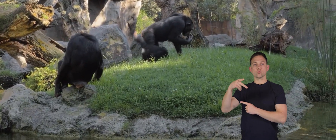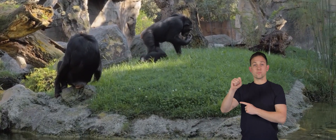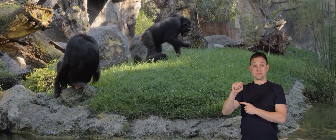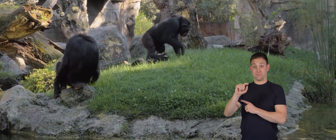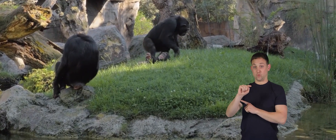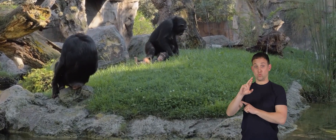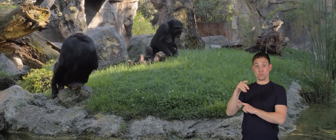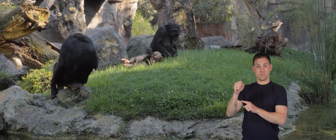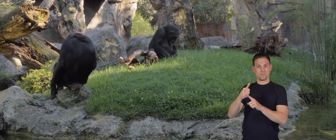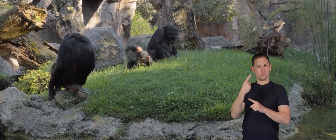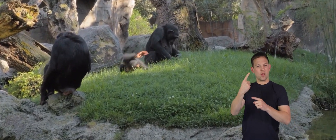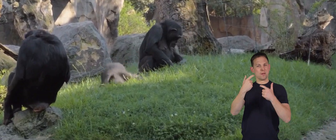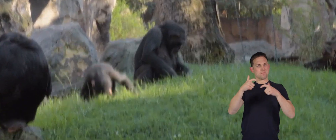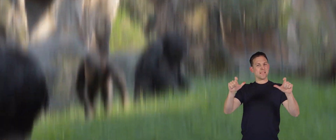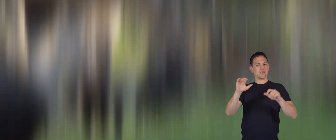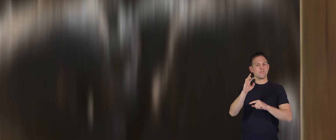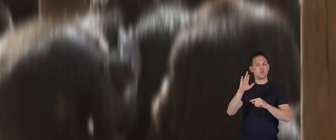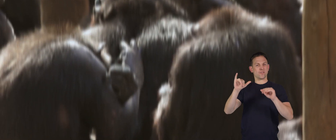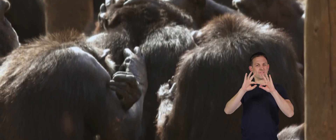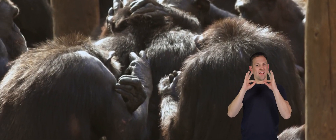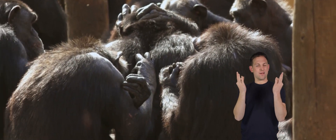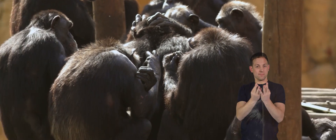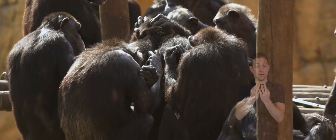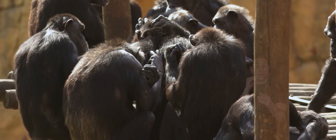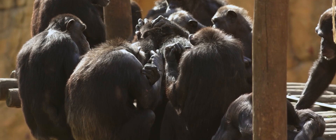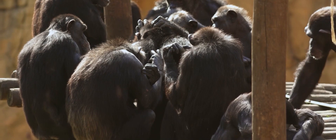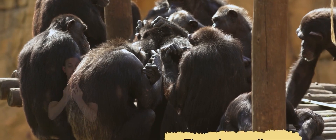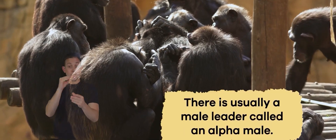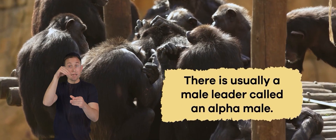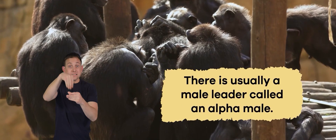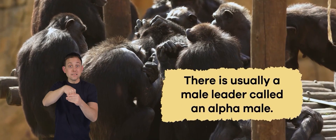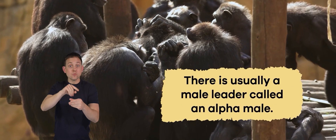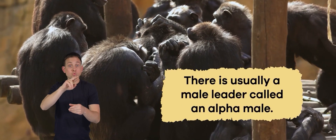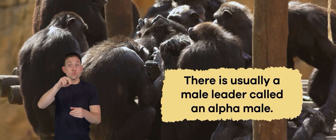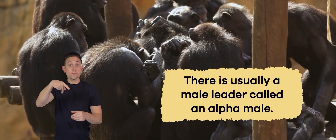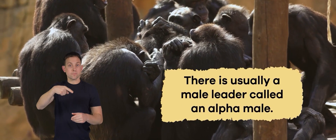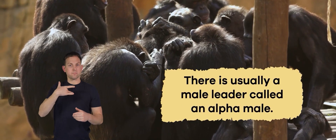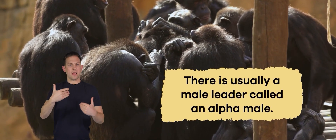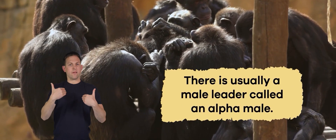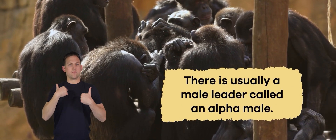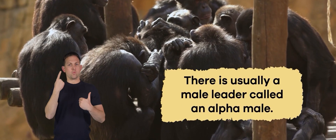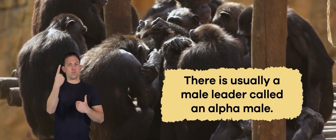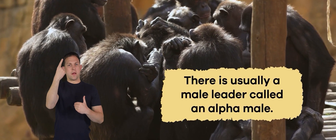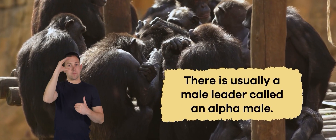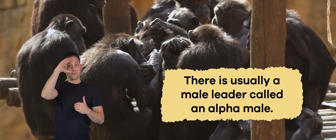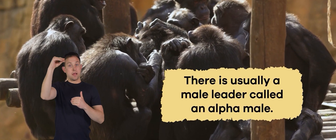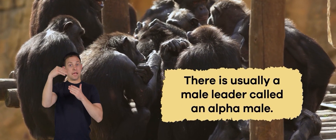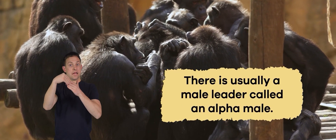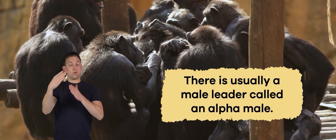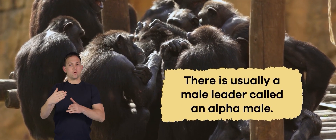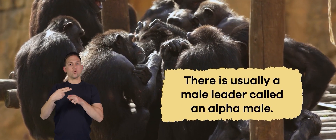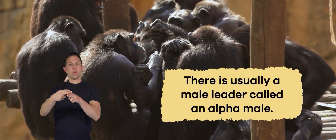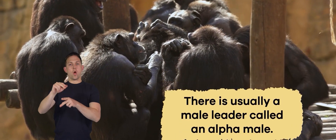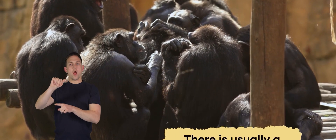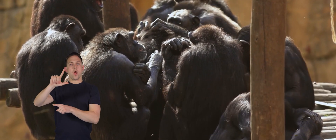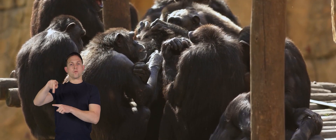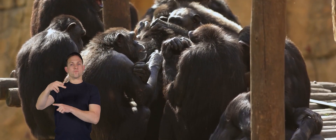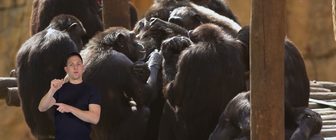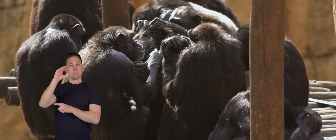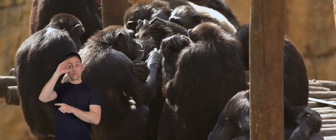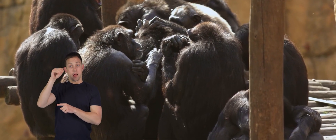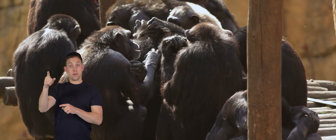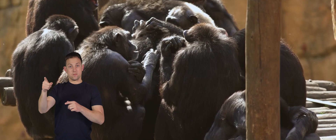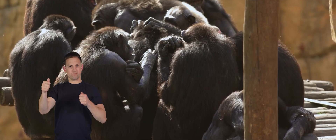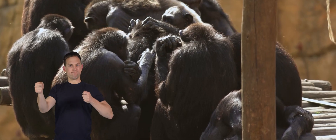become like one big furry family inside the troop there is usually a male leader called an alpha male he